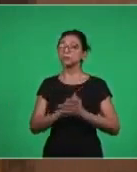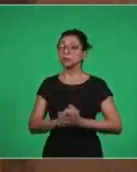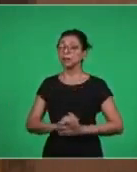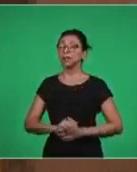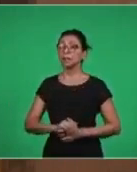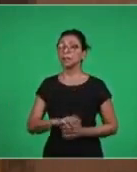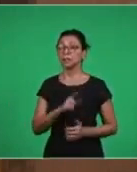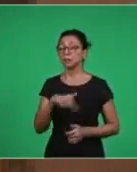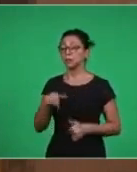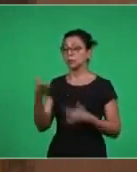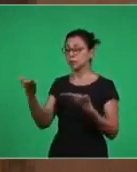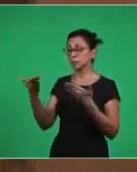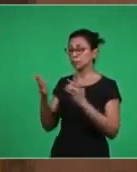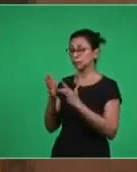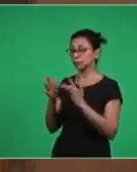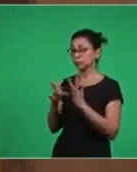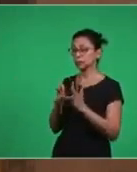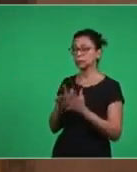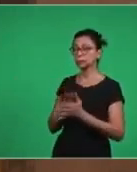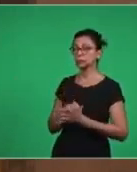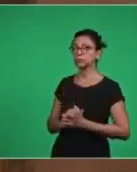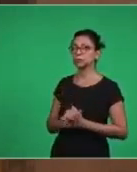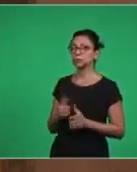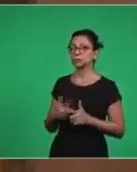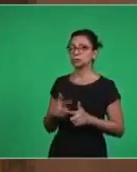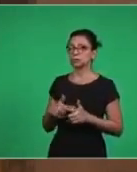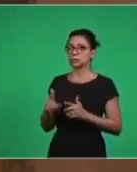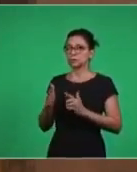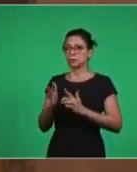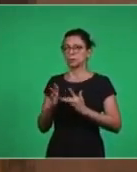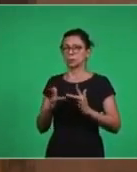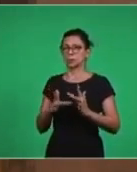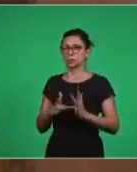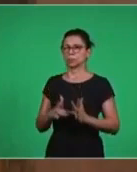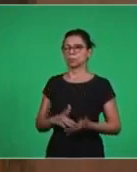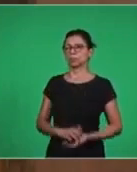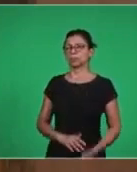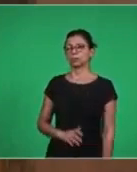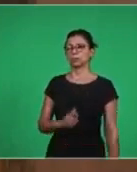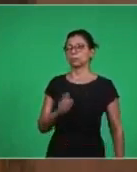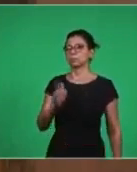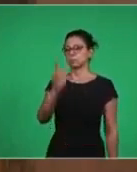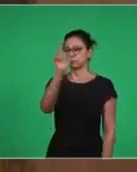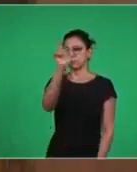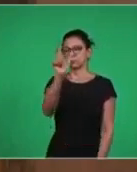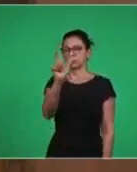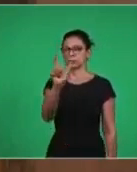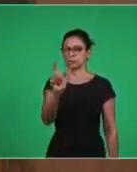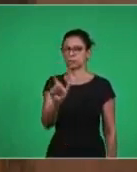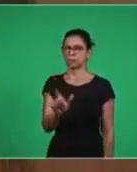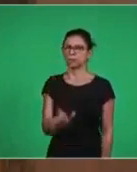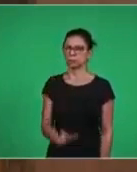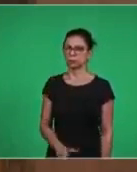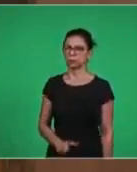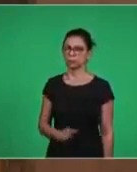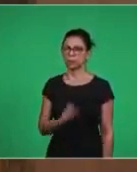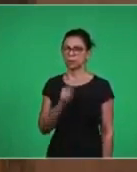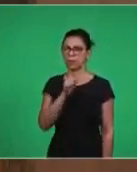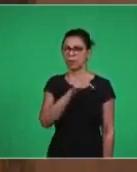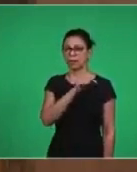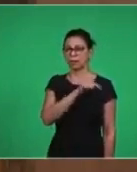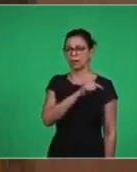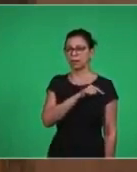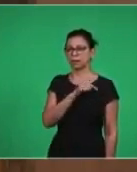because they wanted to hear Jesus. Because Jesus was a great character that they